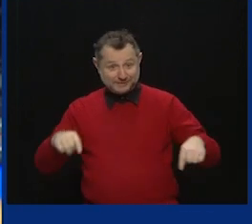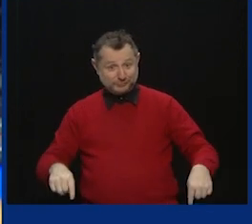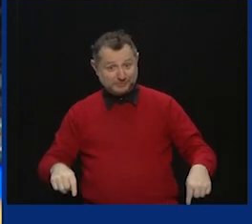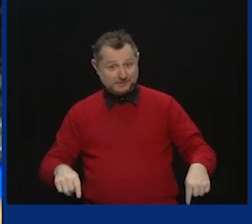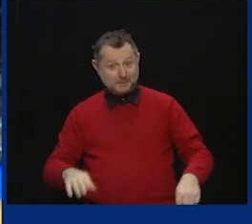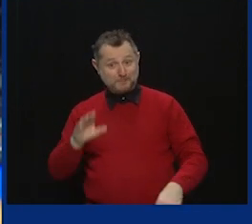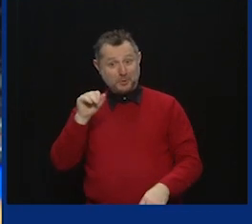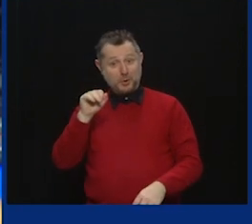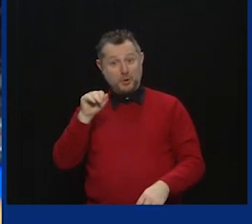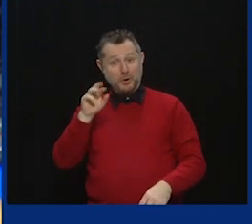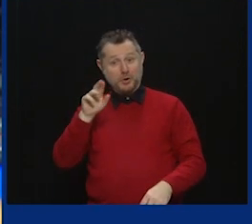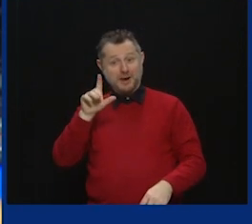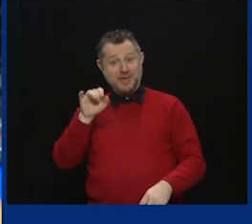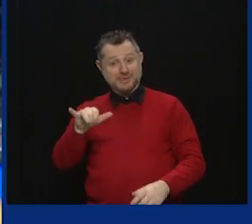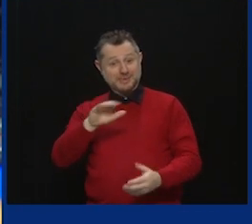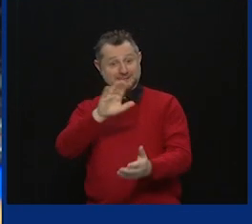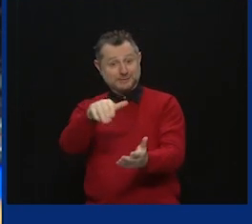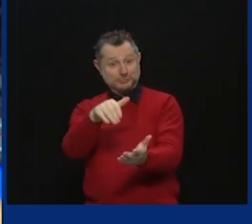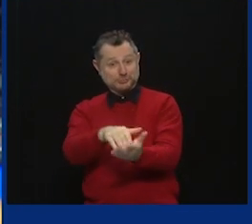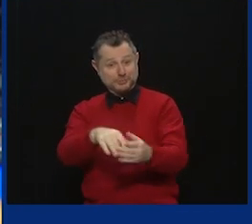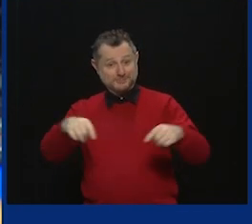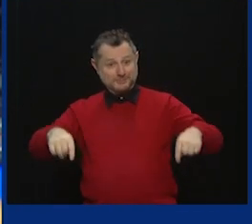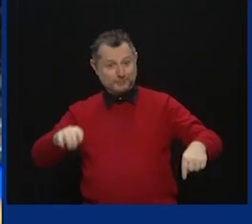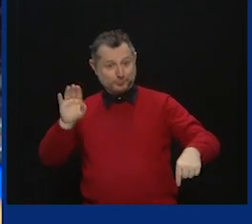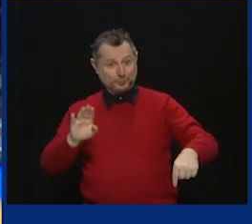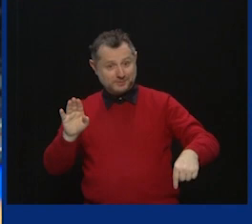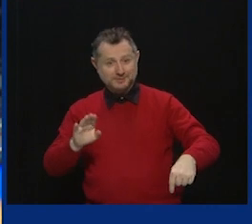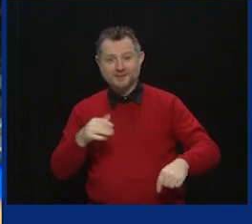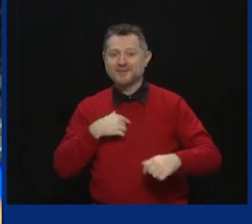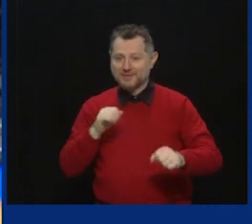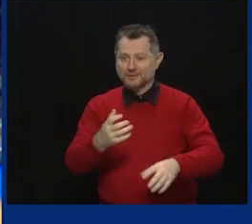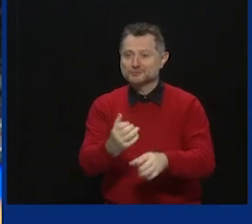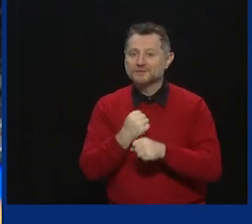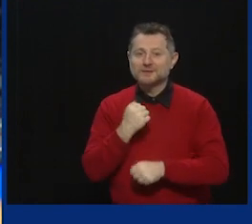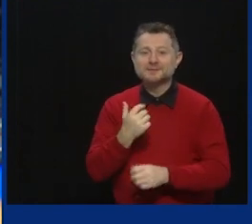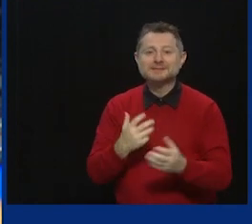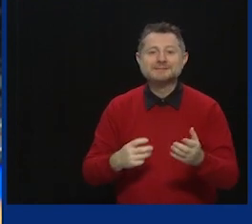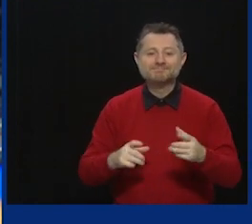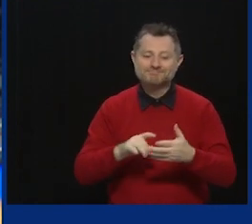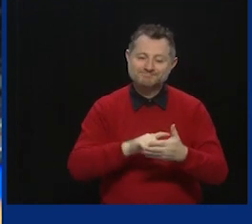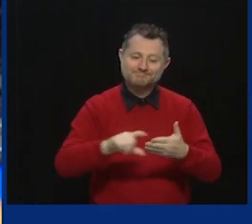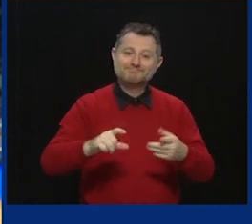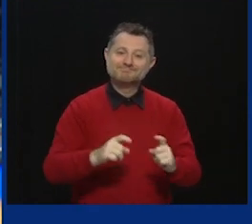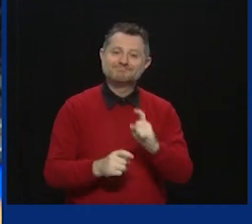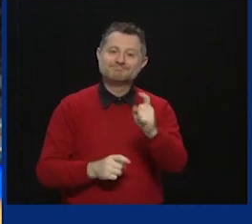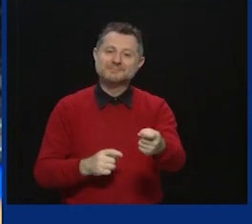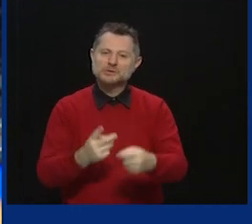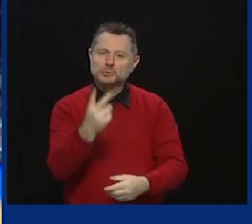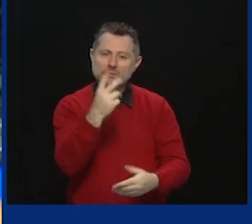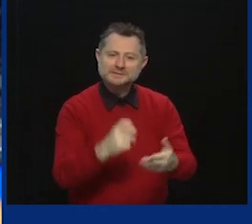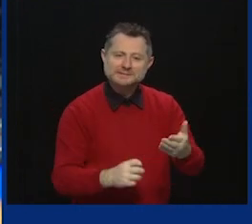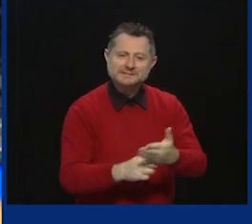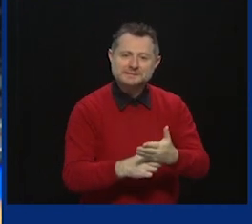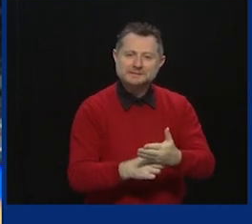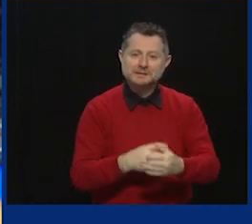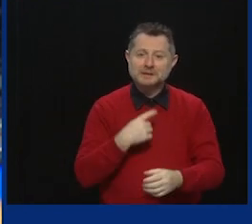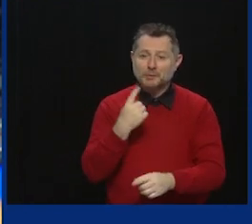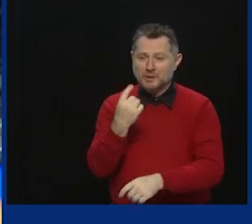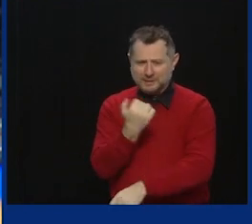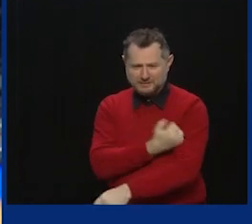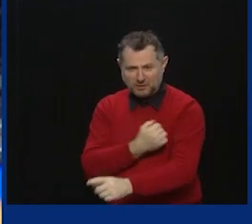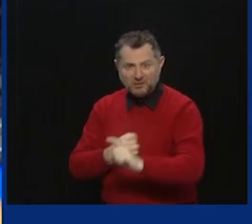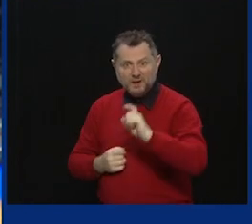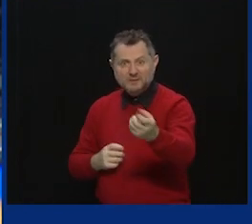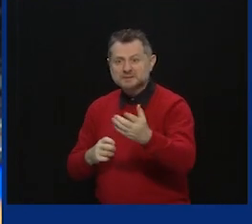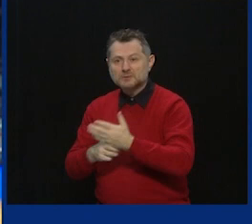you can receive a voucher redeemable for 2 tickets. All you have to do is get the shot and you get 2 tickets to come watch a game. Does that sound